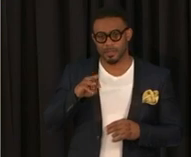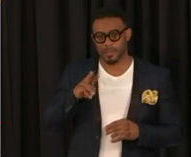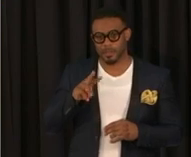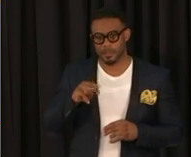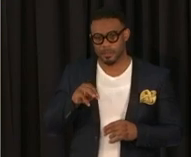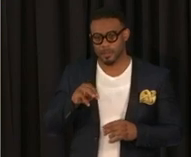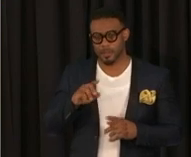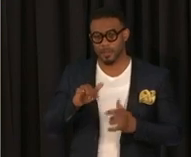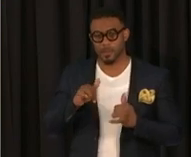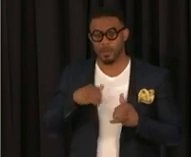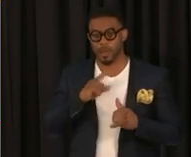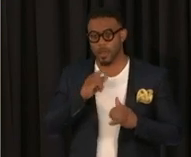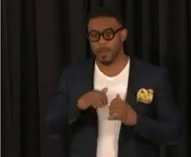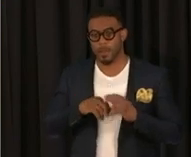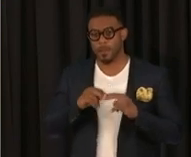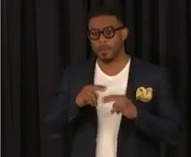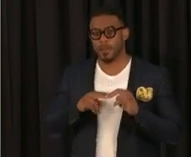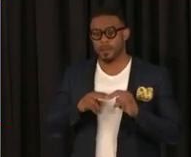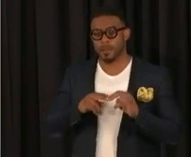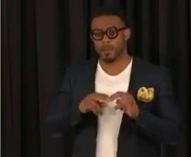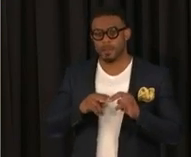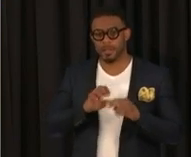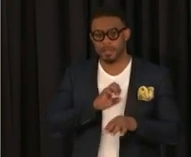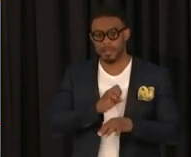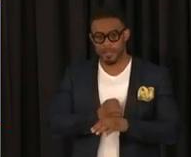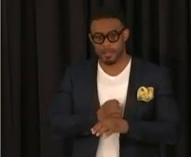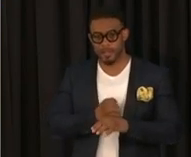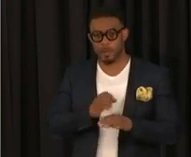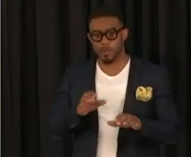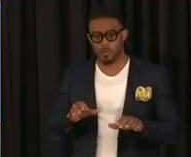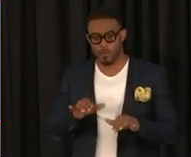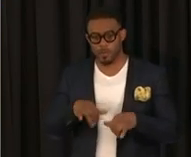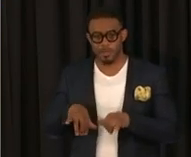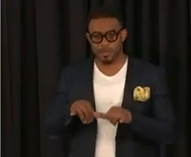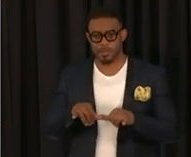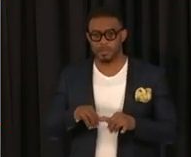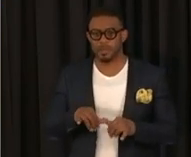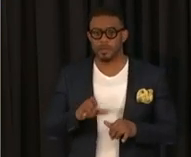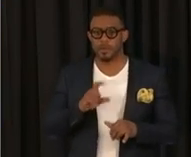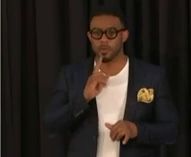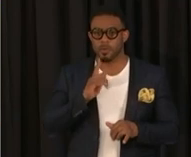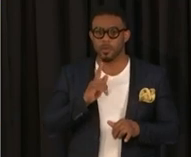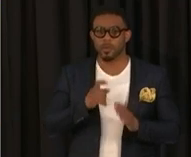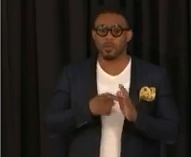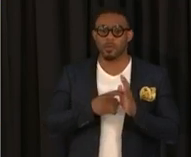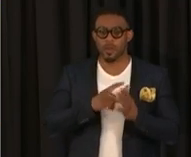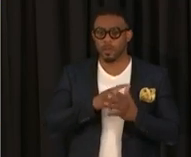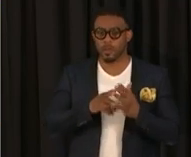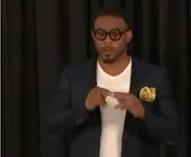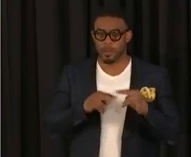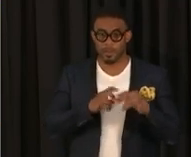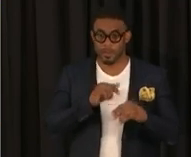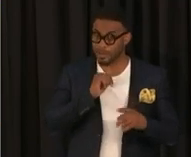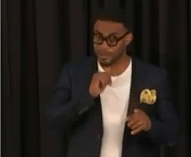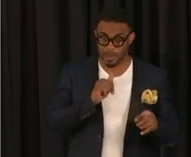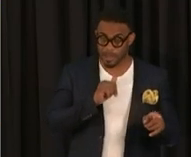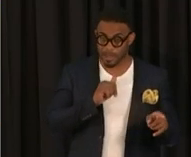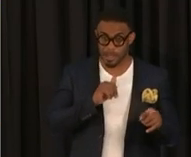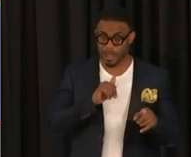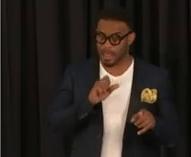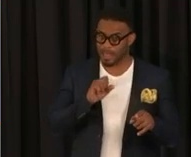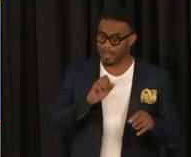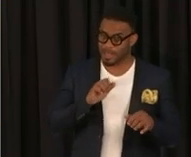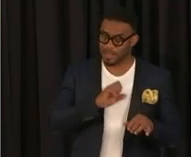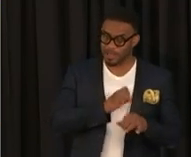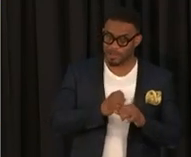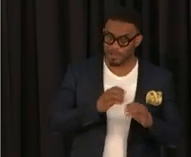some respects, upon which we are building our building energy performance standards, where we're going to require those buildings that are not